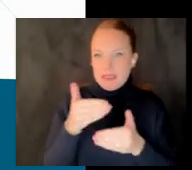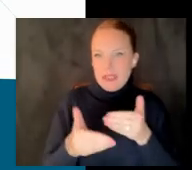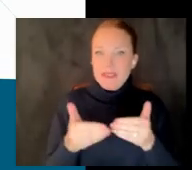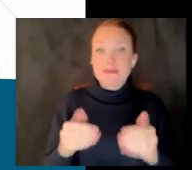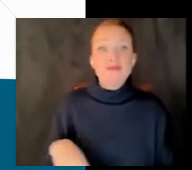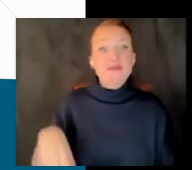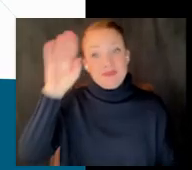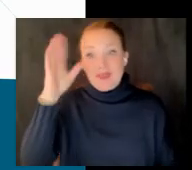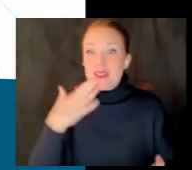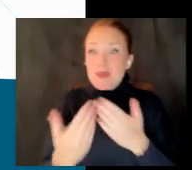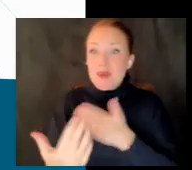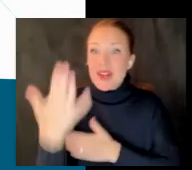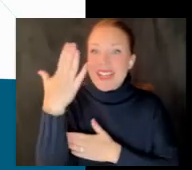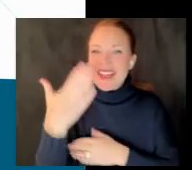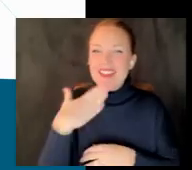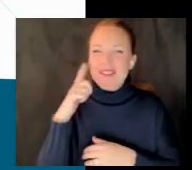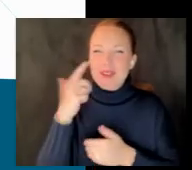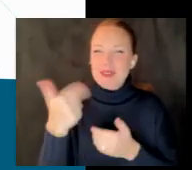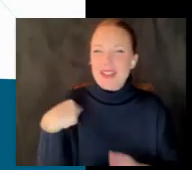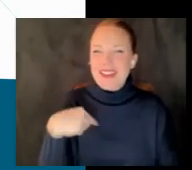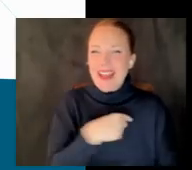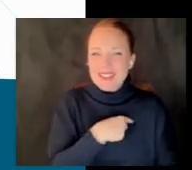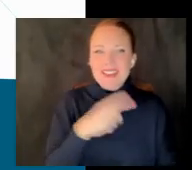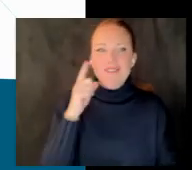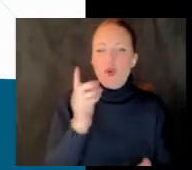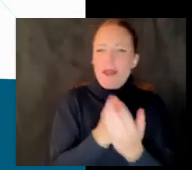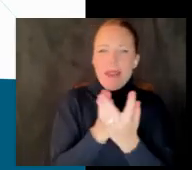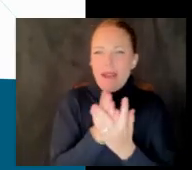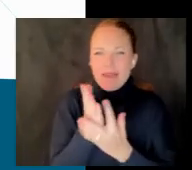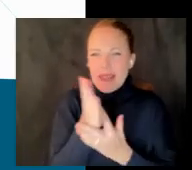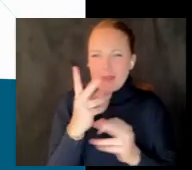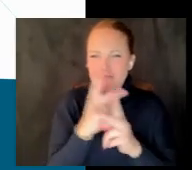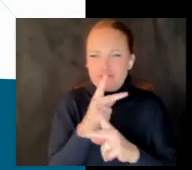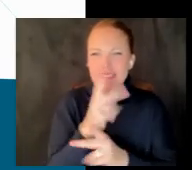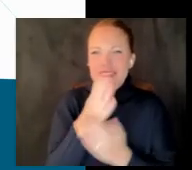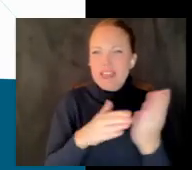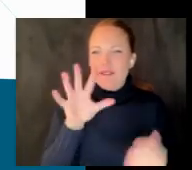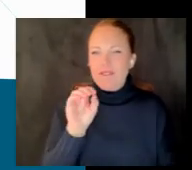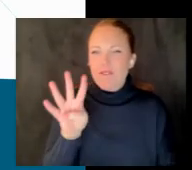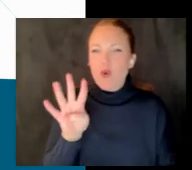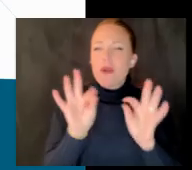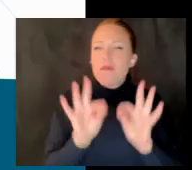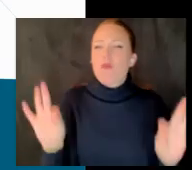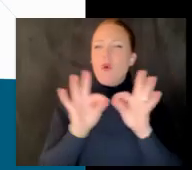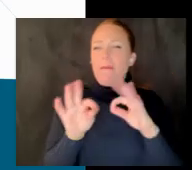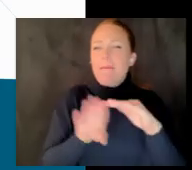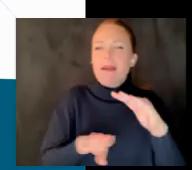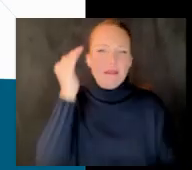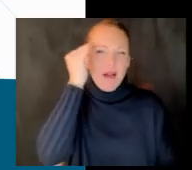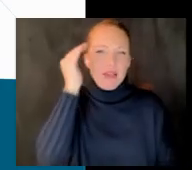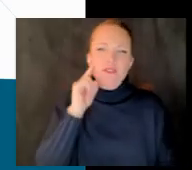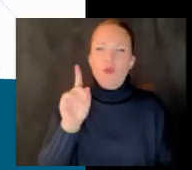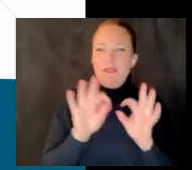Good morning, and thank you for joining us for Navigating Section 504, Essential Knowledge for Families. We are